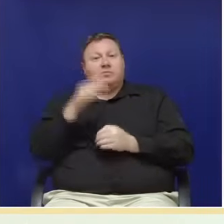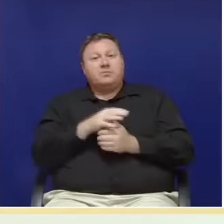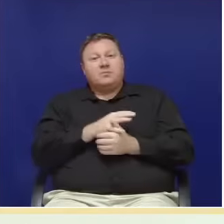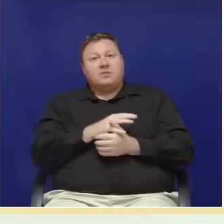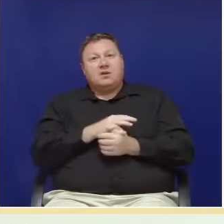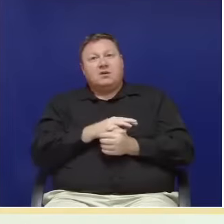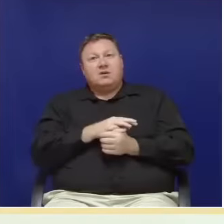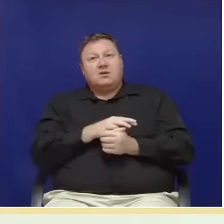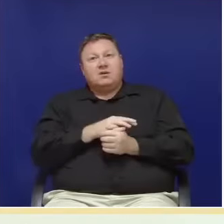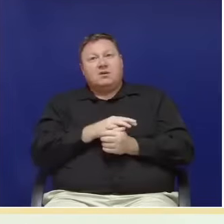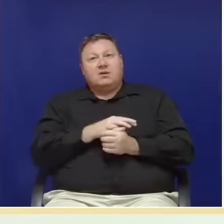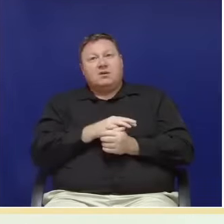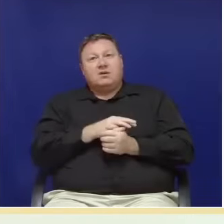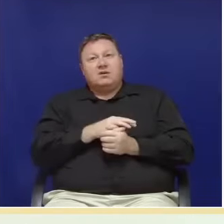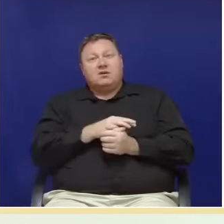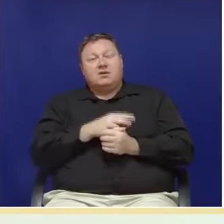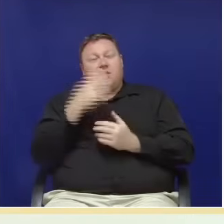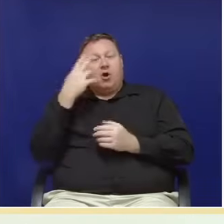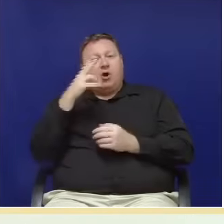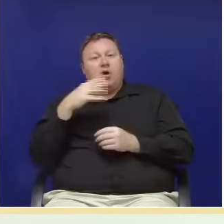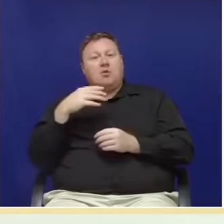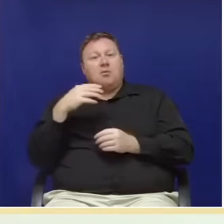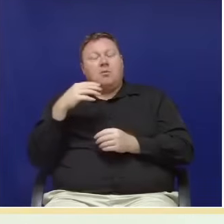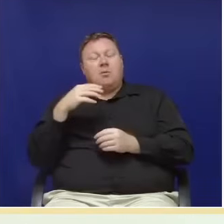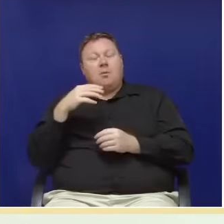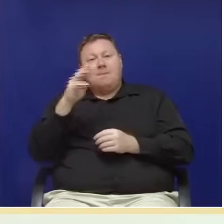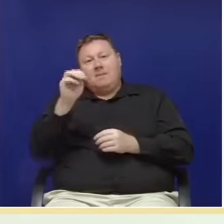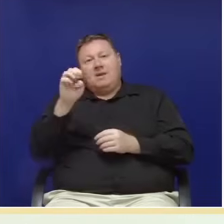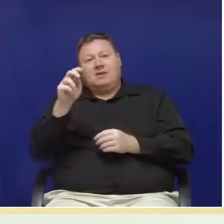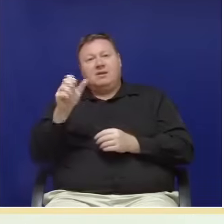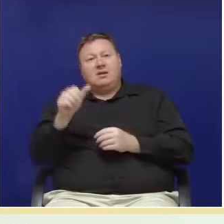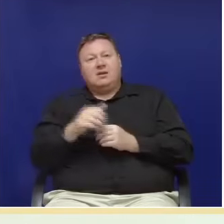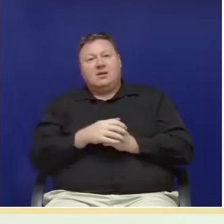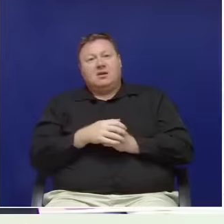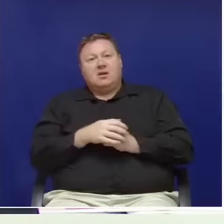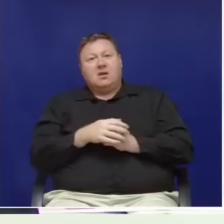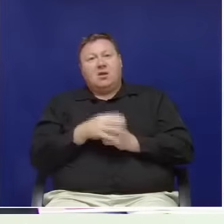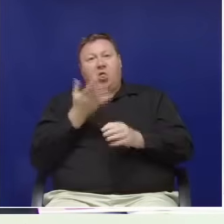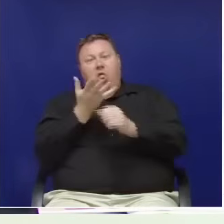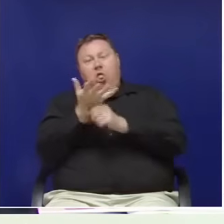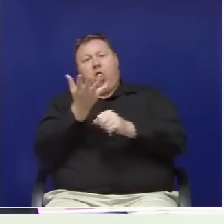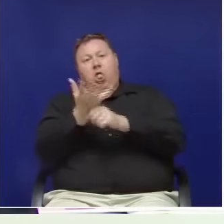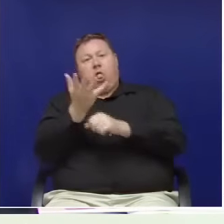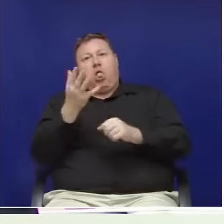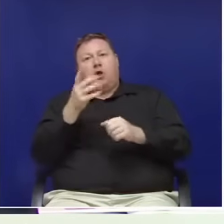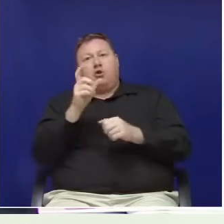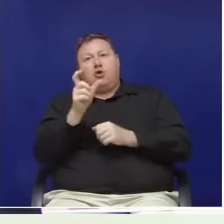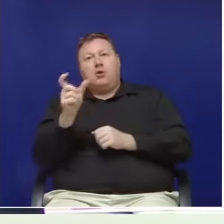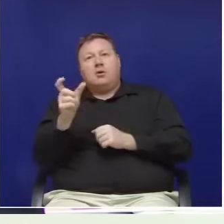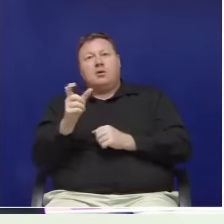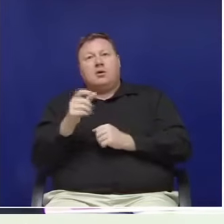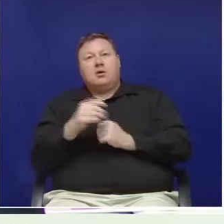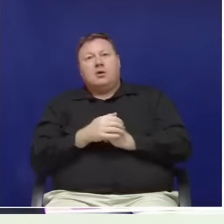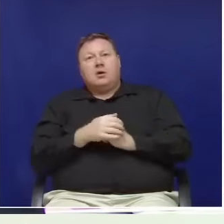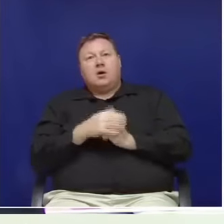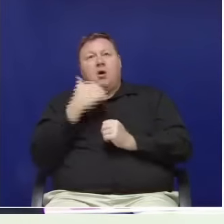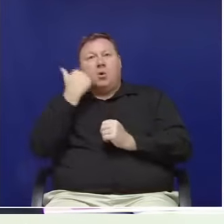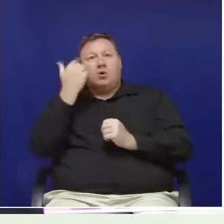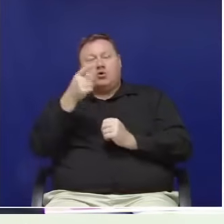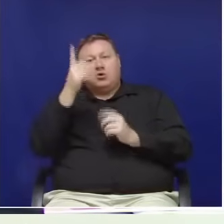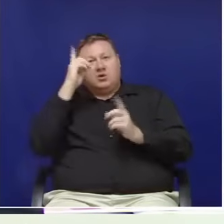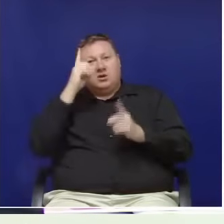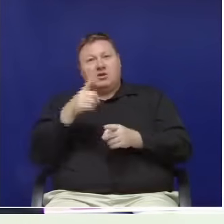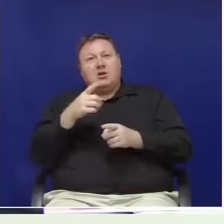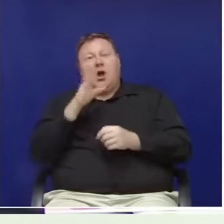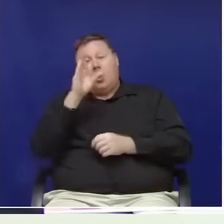yes. that the Honourable Mentor mentioned a derogatory term here. And I would like you to rule on that, and